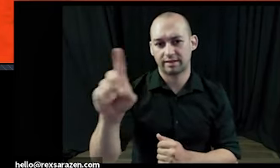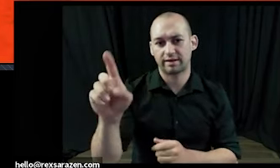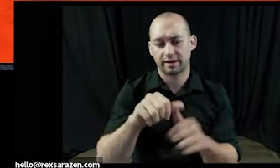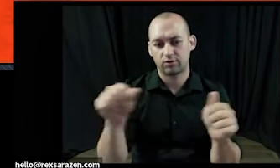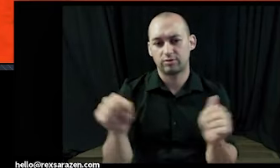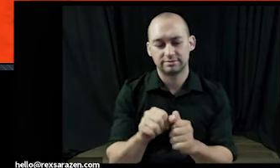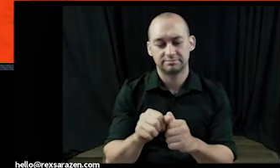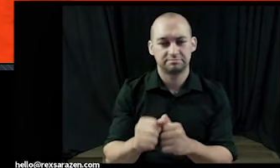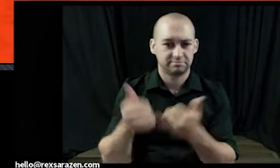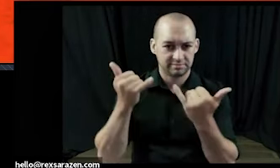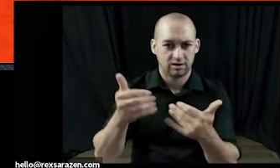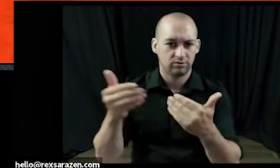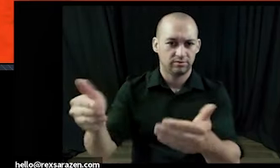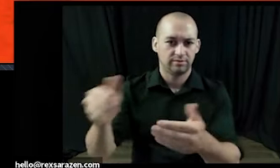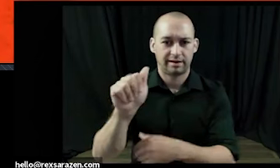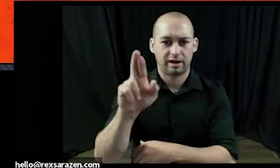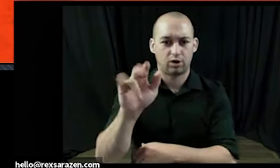away, Ariana.